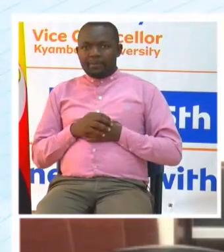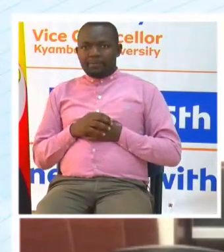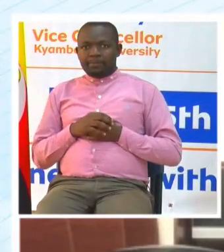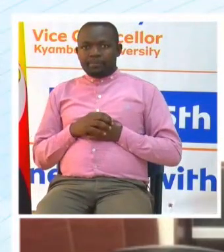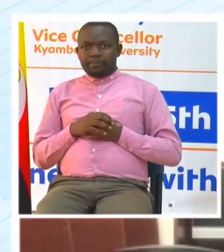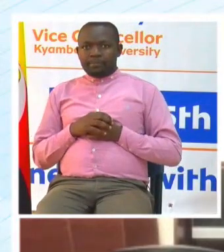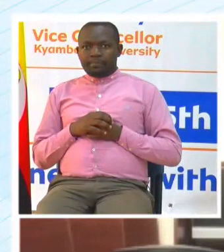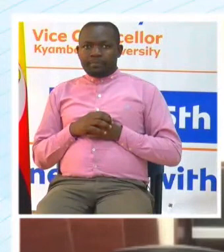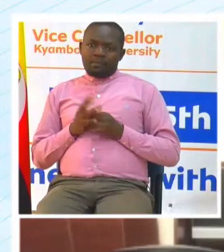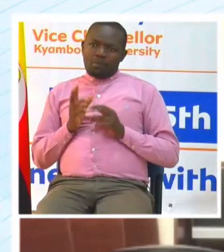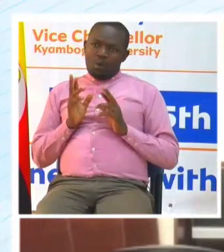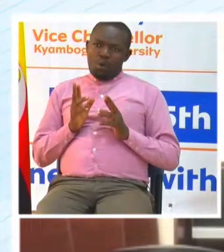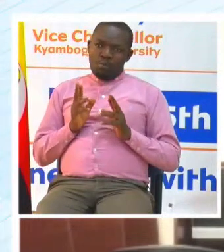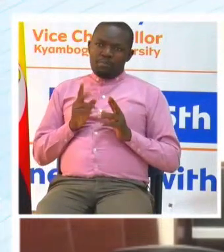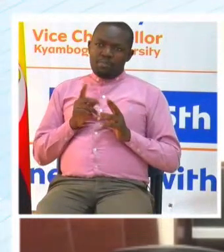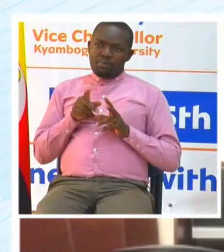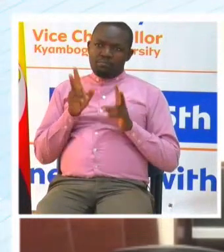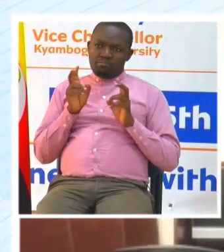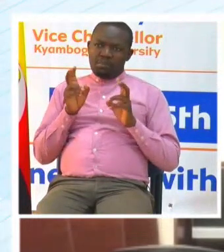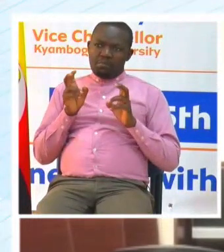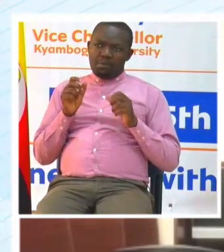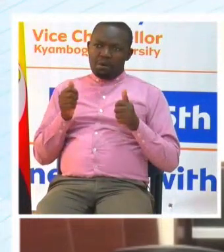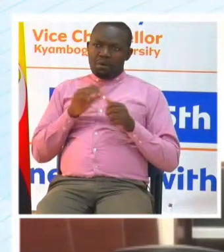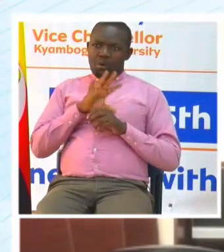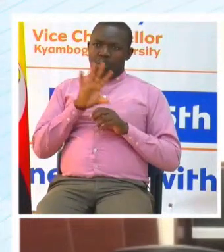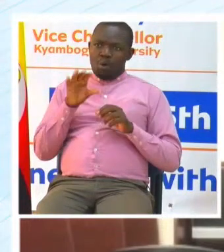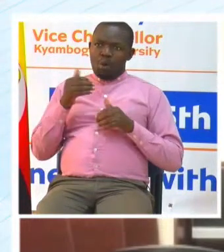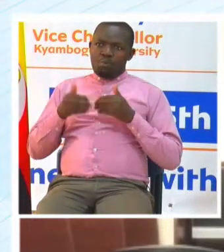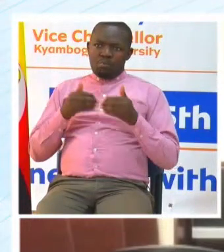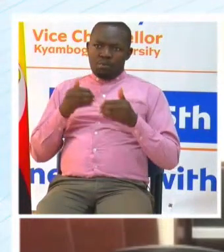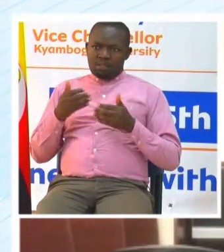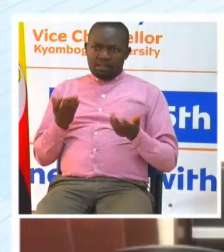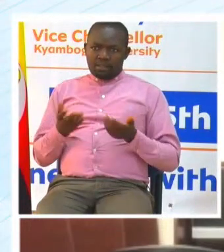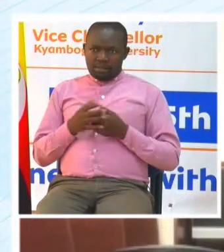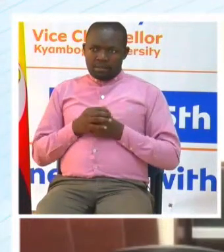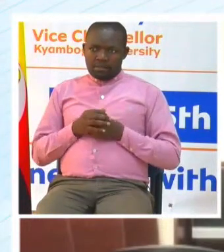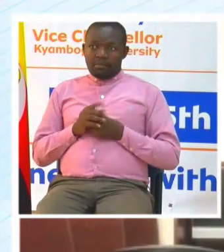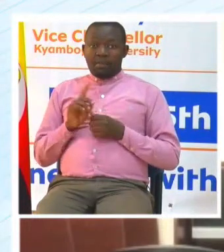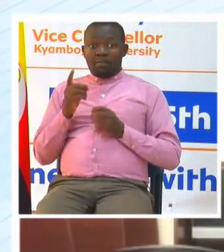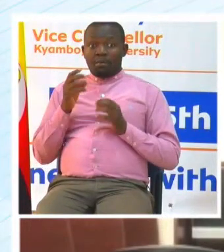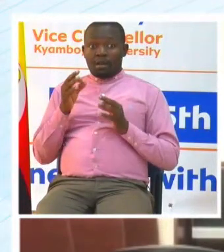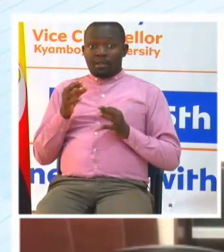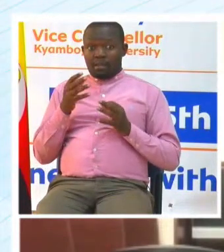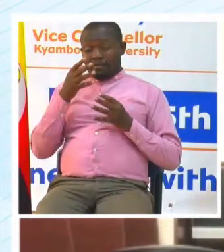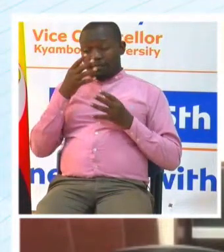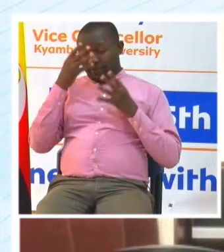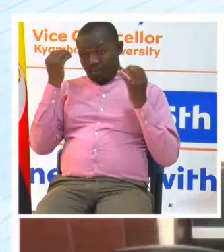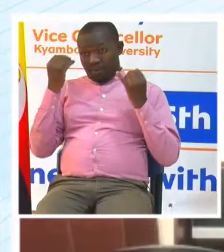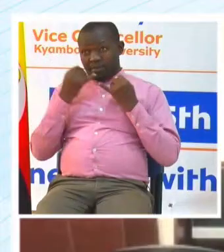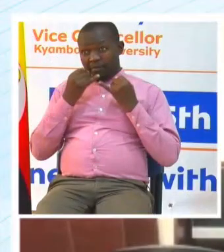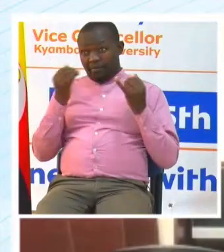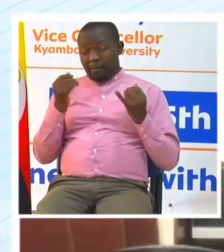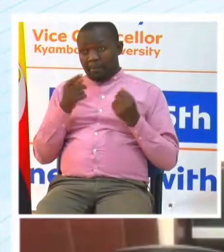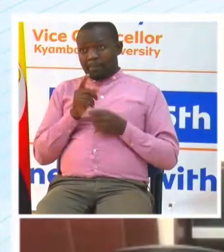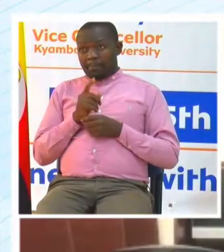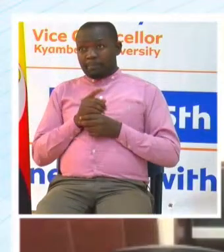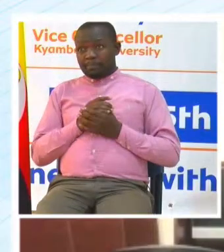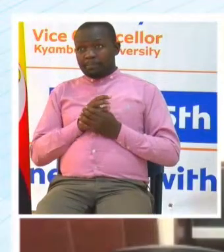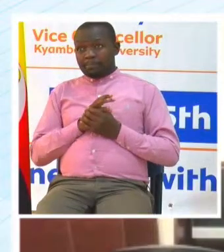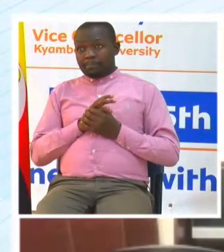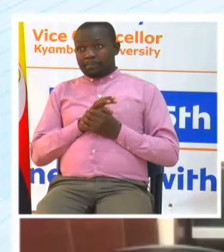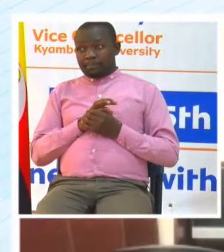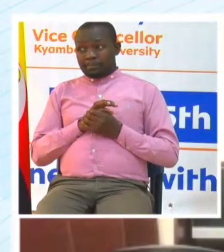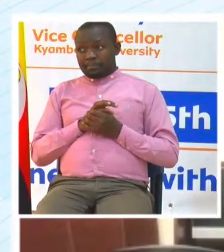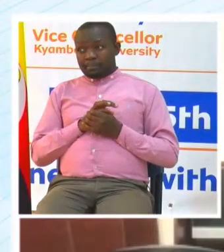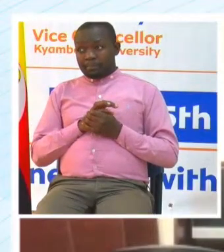I was very elaborate about the whole process. Though one thing I forgot to talk about is,